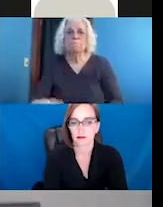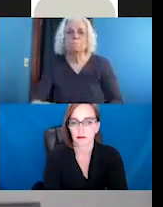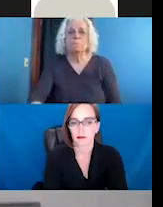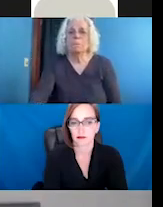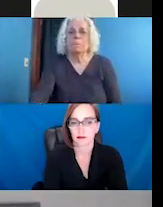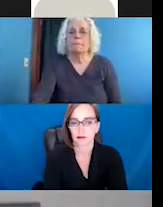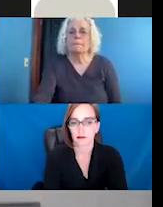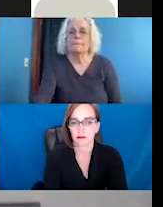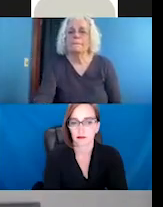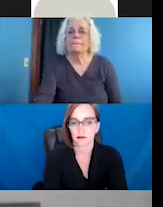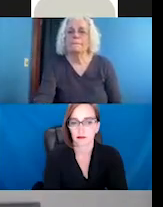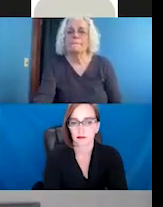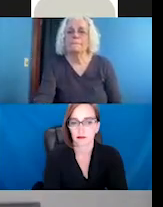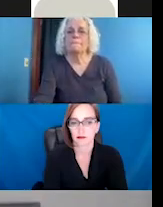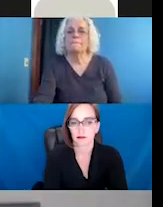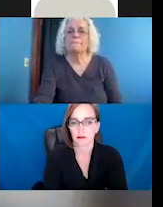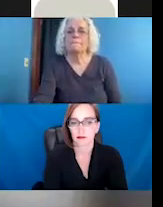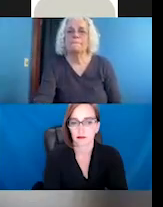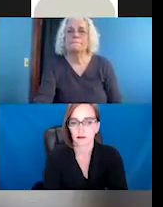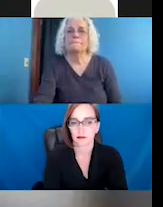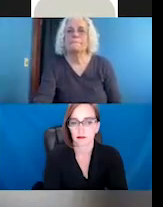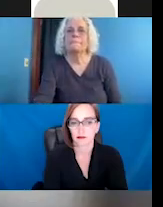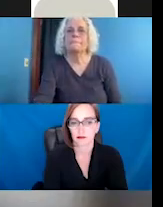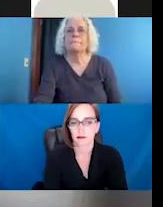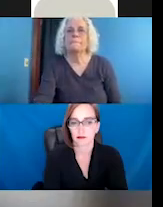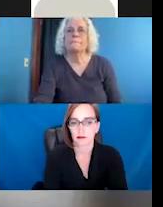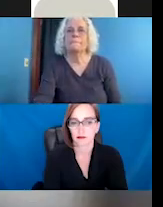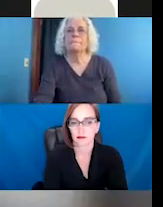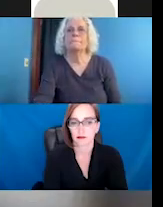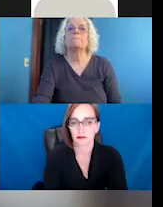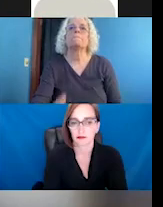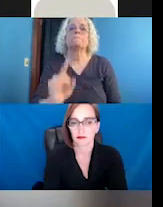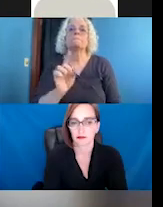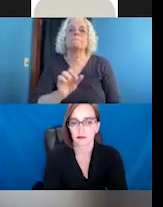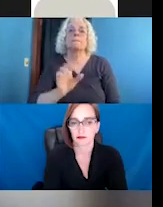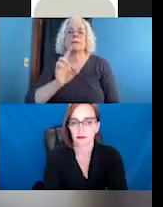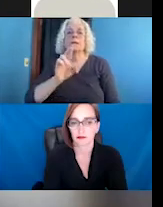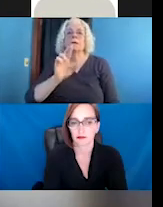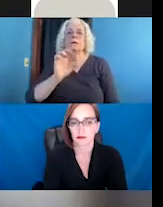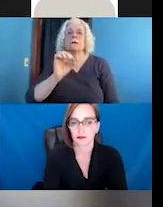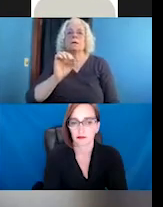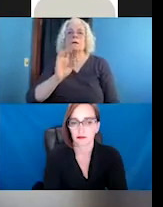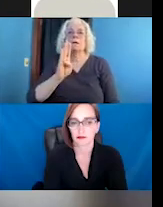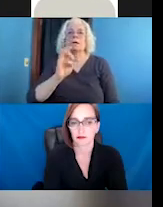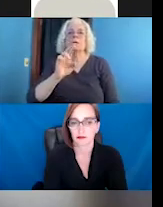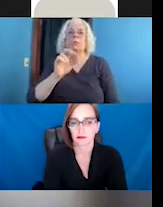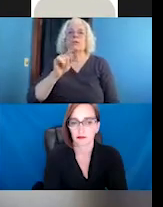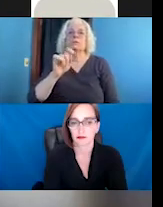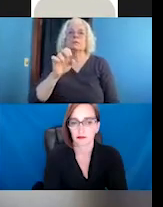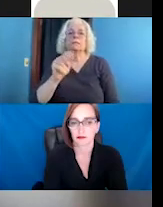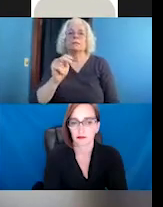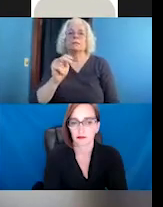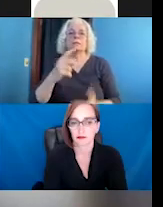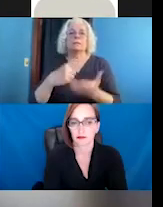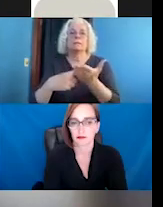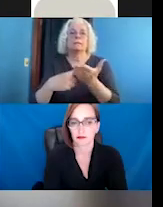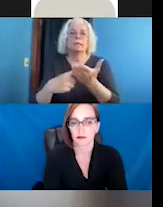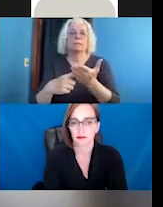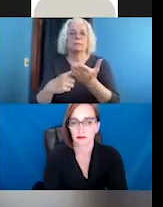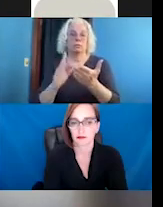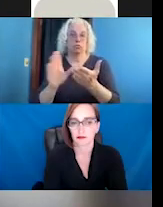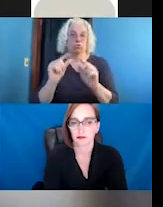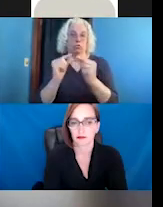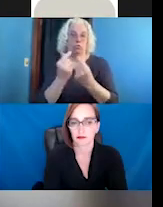We had a great discussion in our breakout with our group.